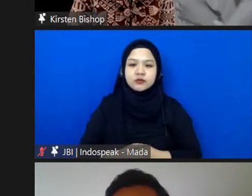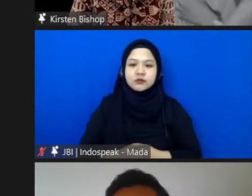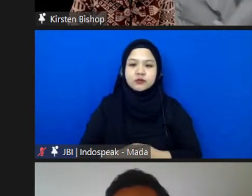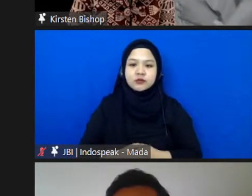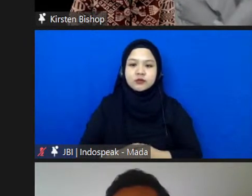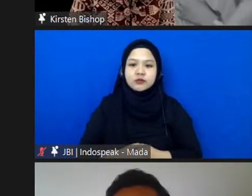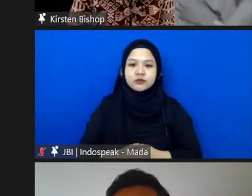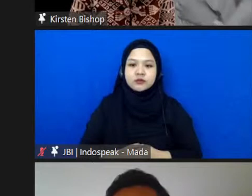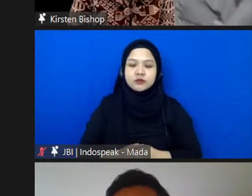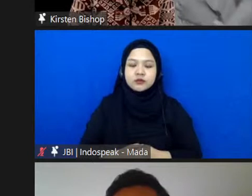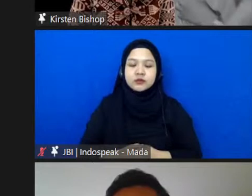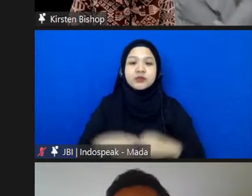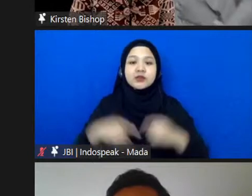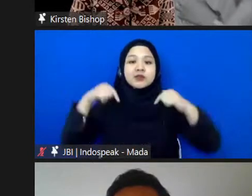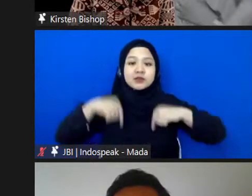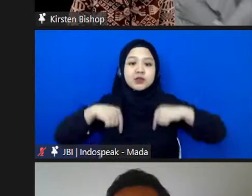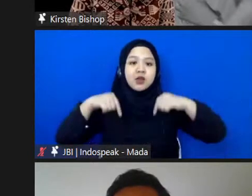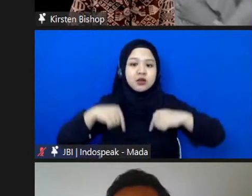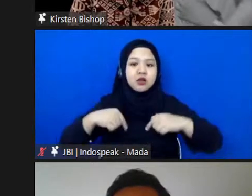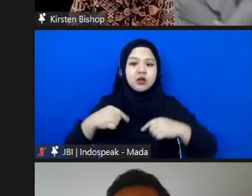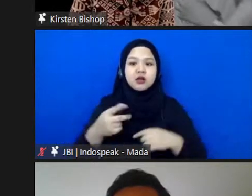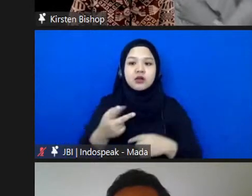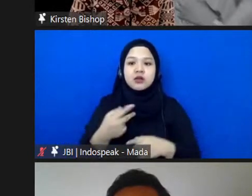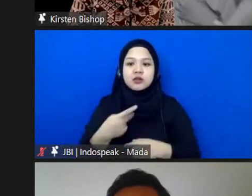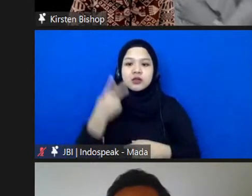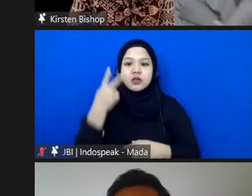especially now we are faced as a world